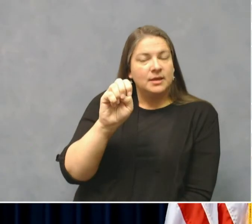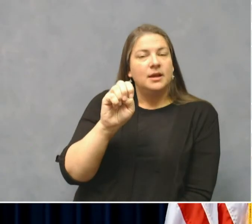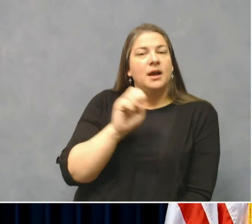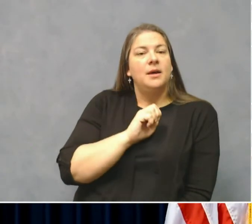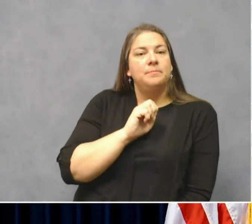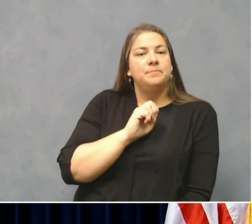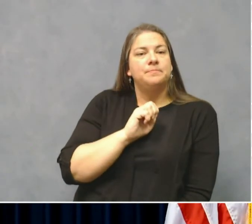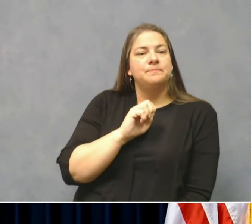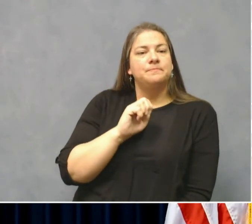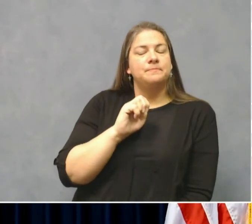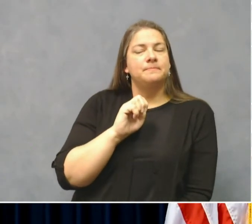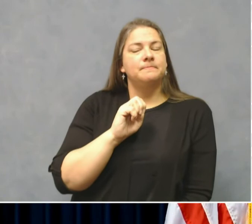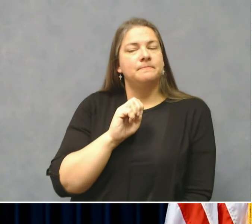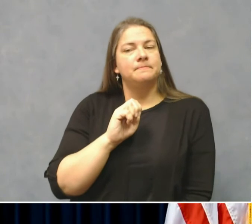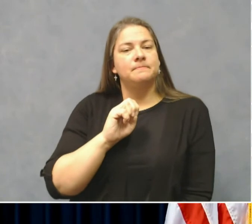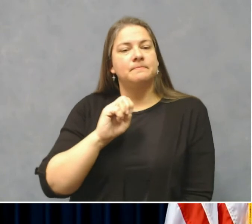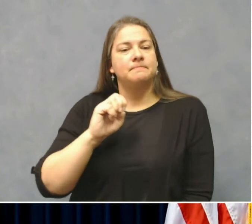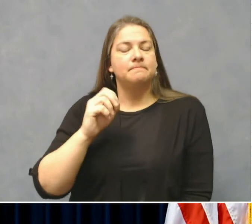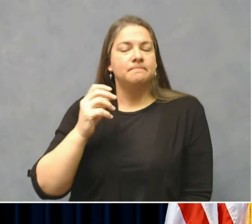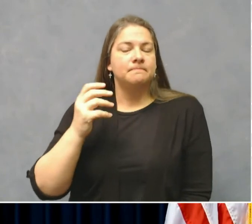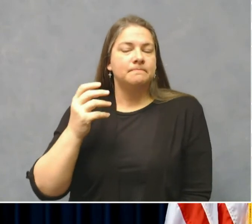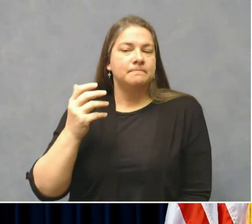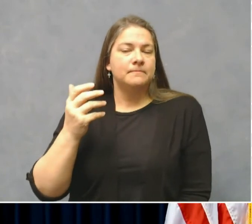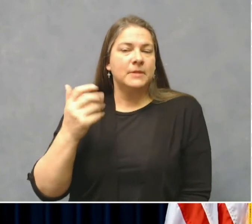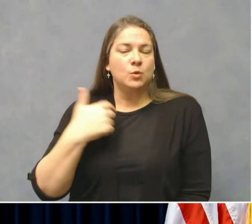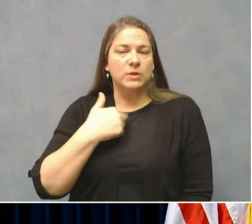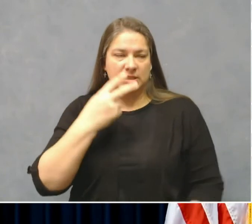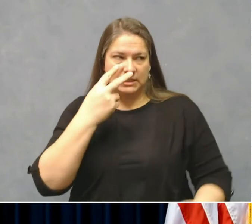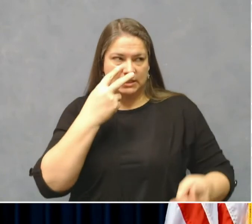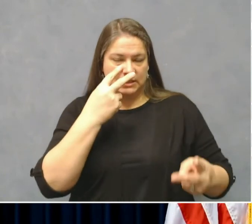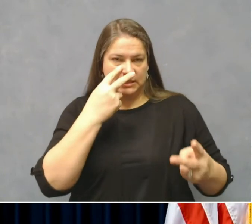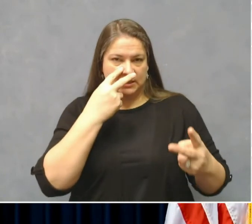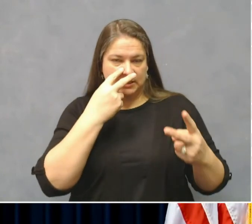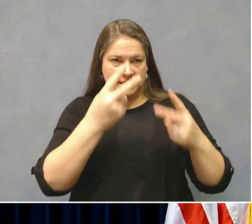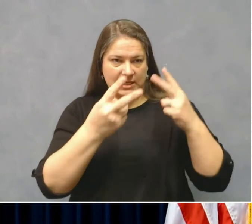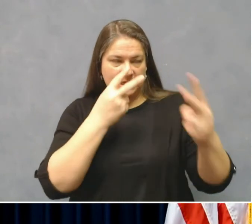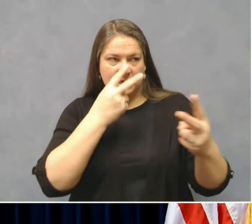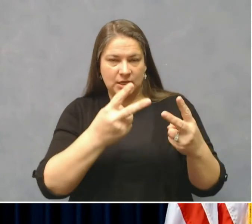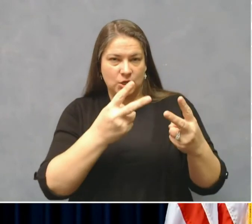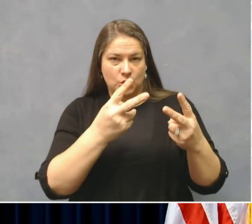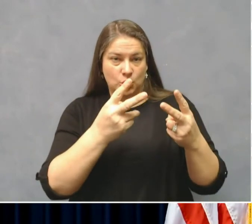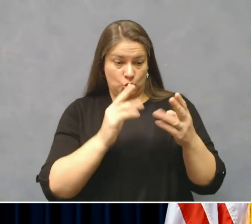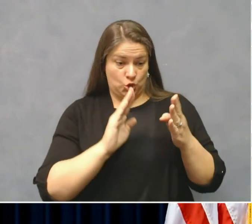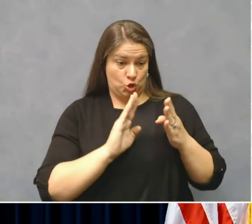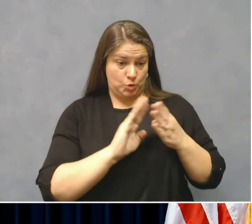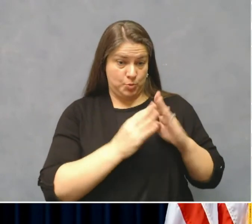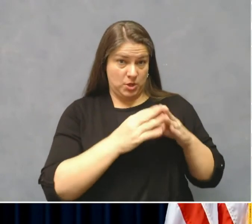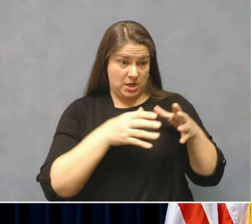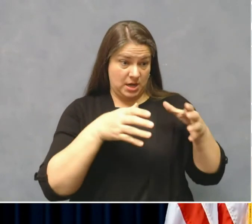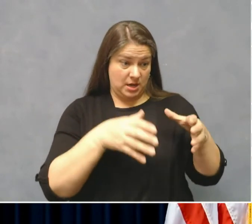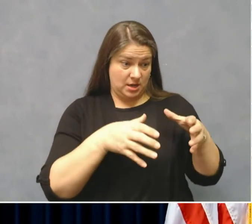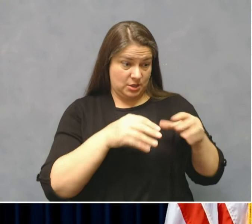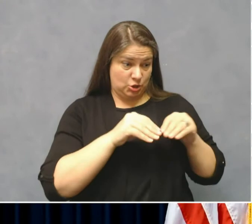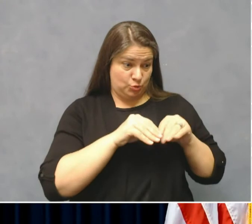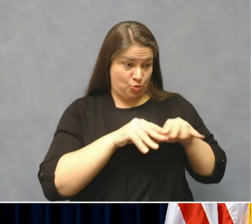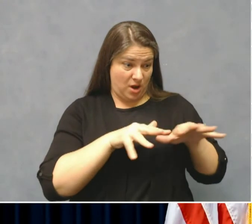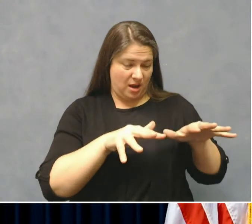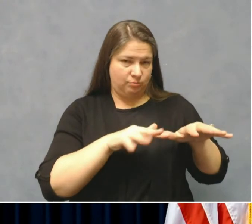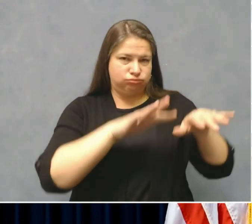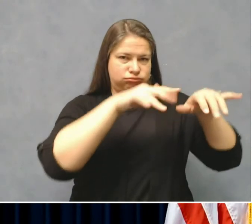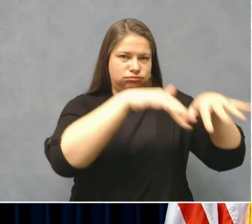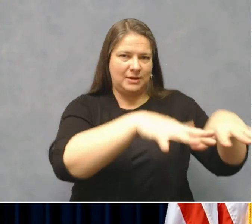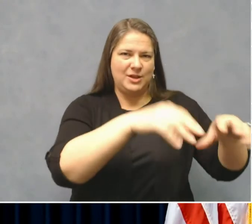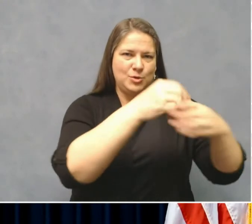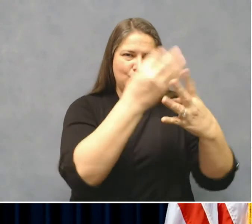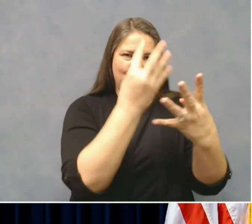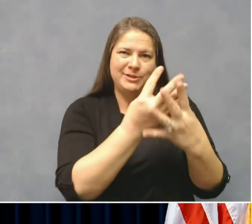see the amount of cases, the amount of community spread overwhelming our prison systems. So this will